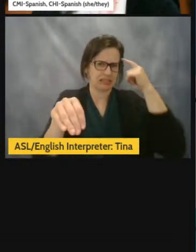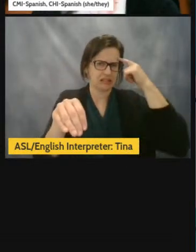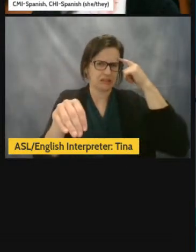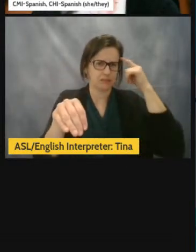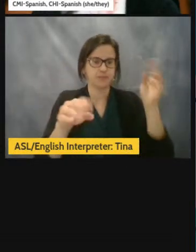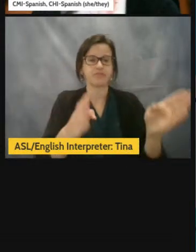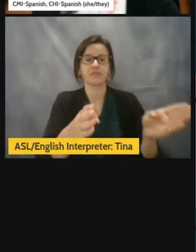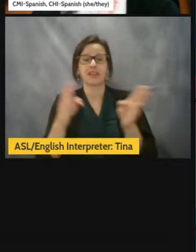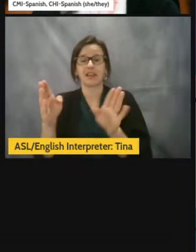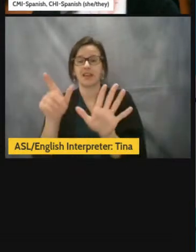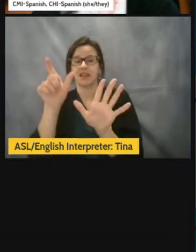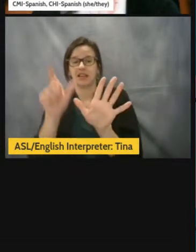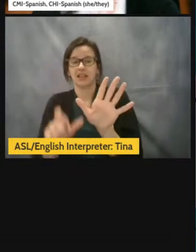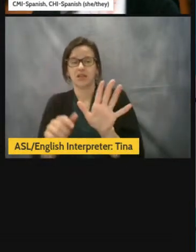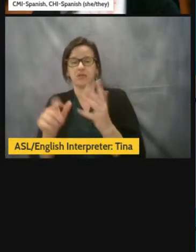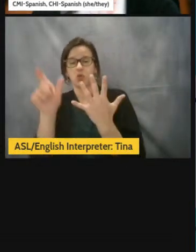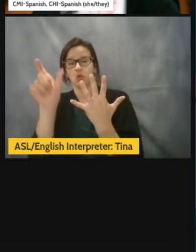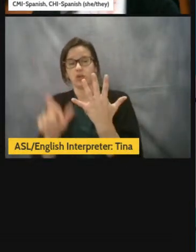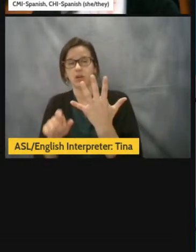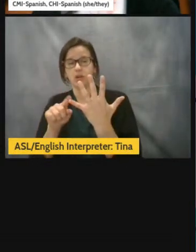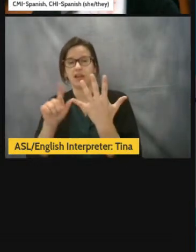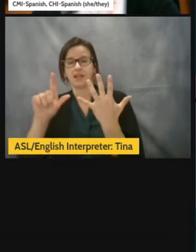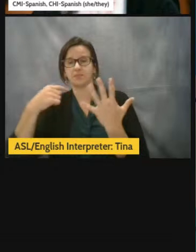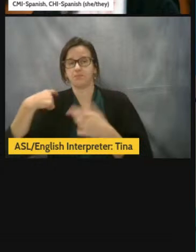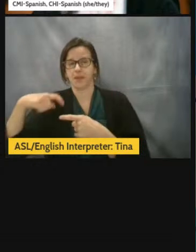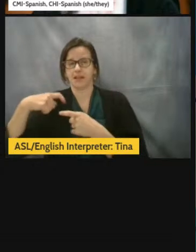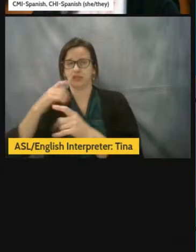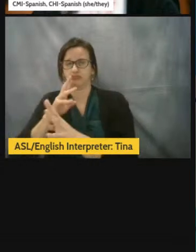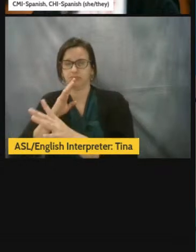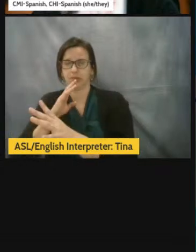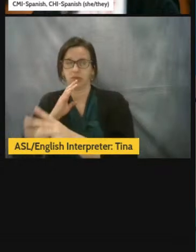speaking and LGBTQ,